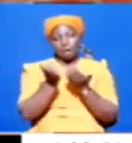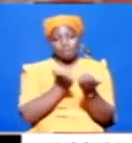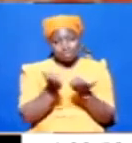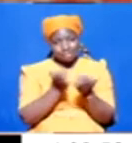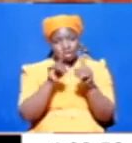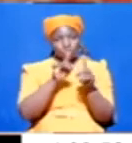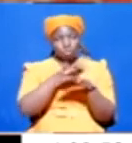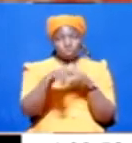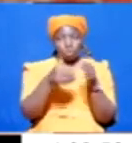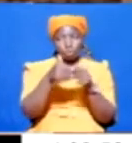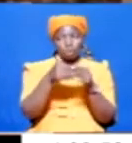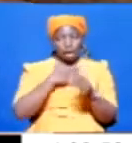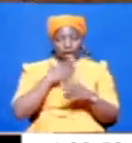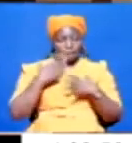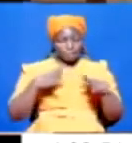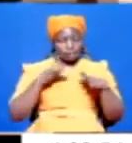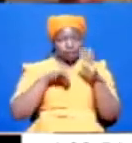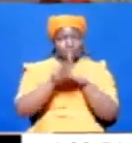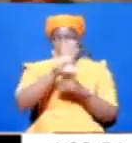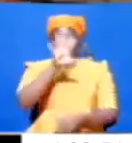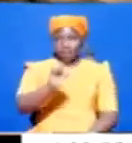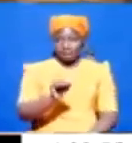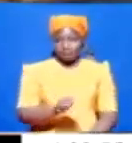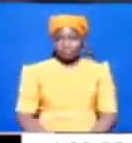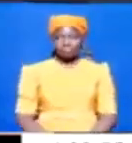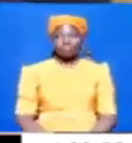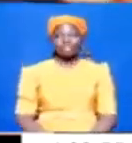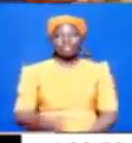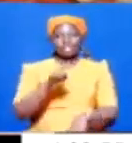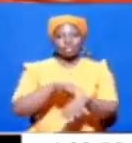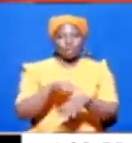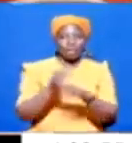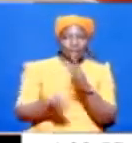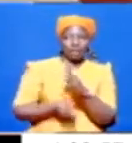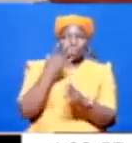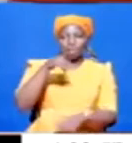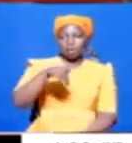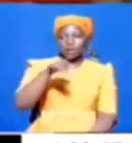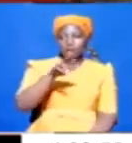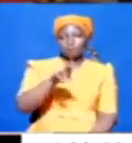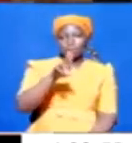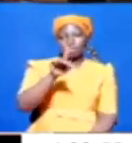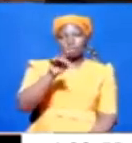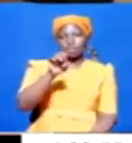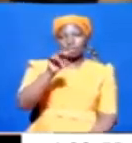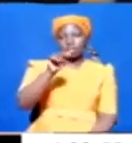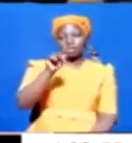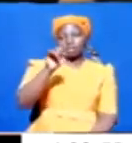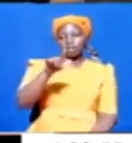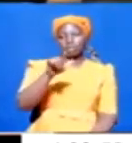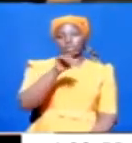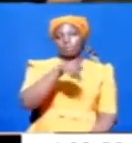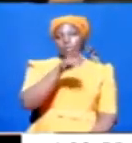all of our people throughout Africa. Speaking during the launch of Prudential PLC's Africa Office, National